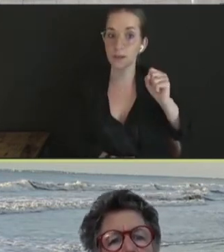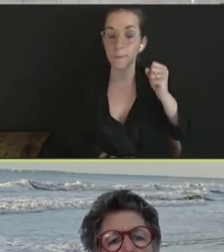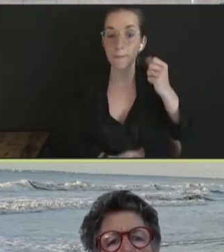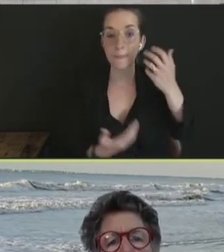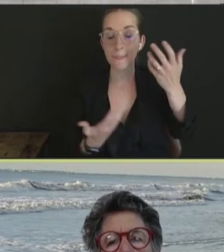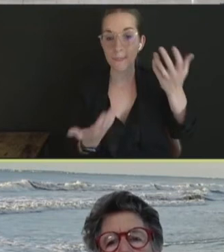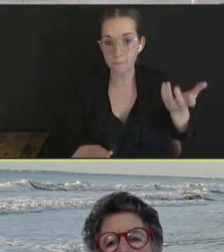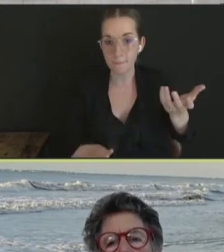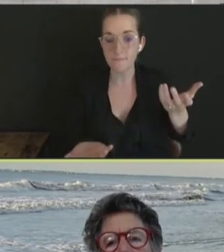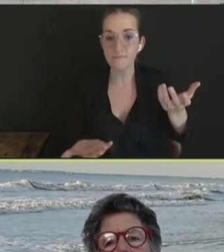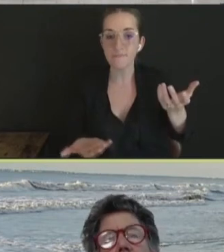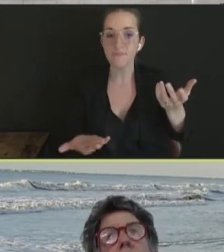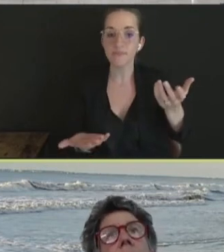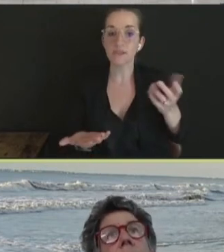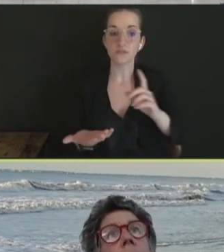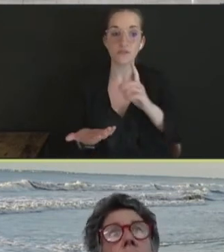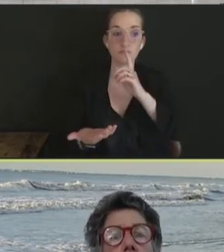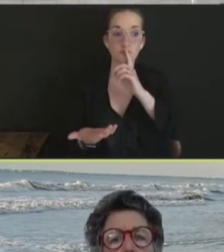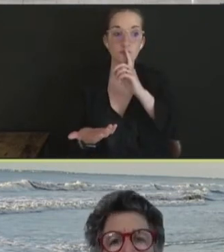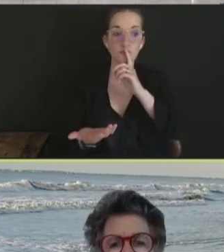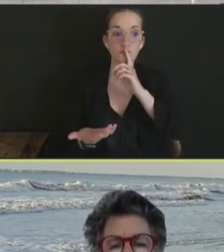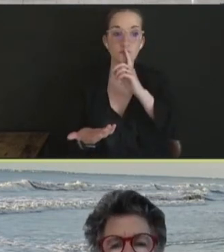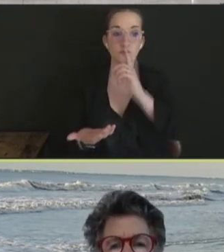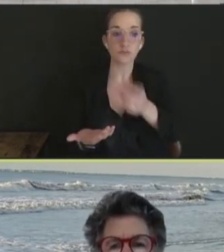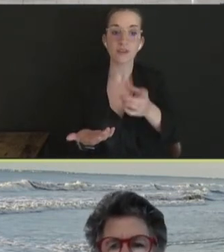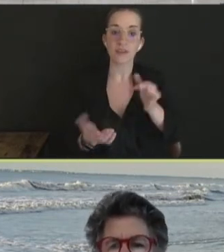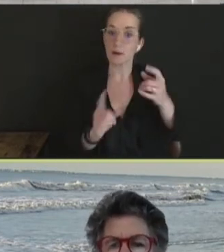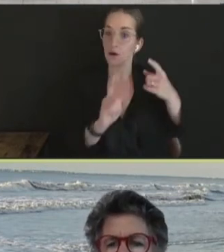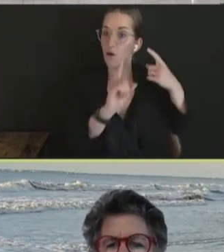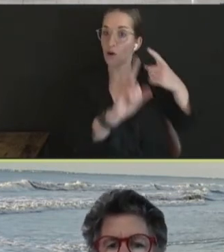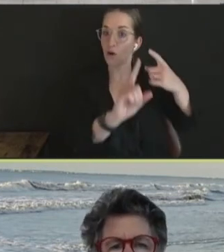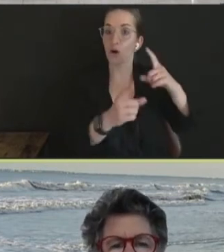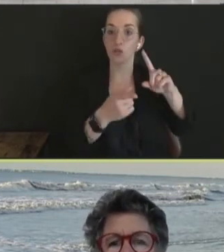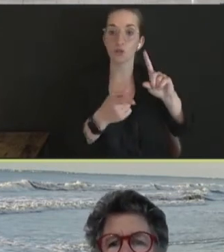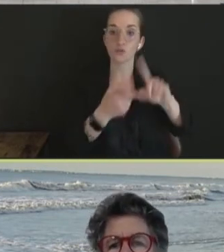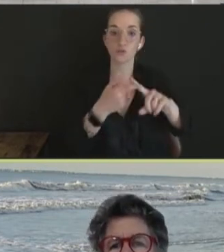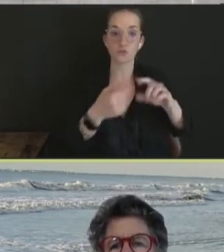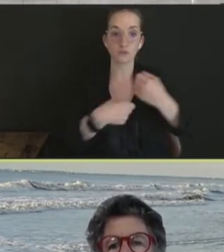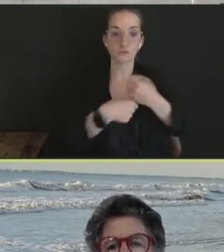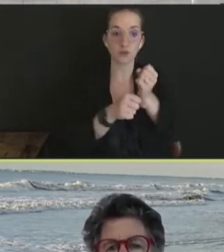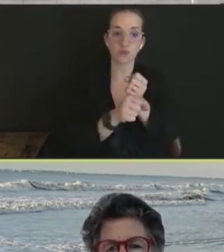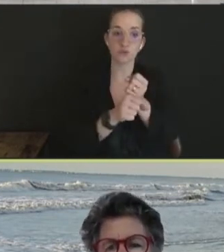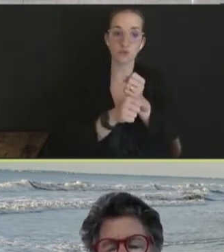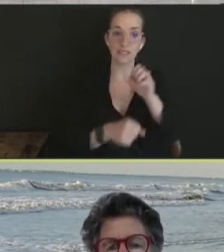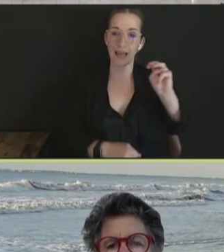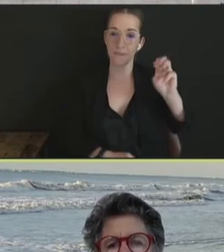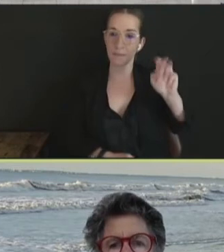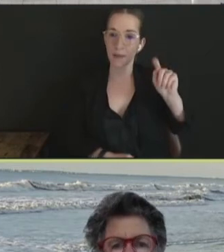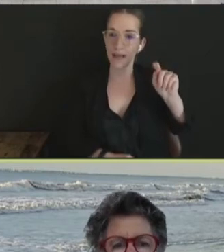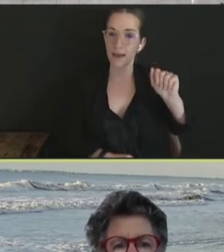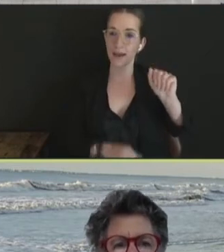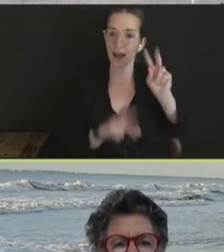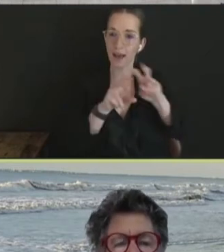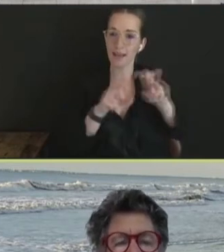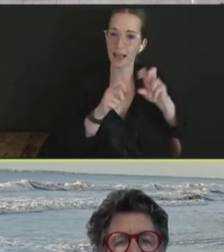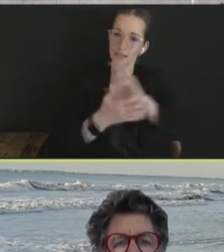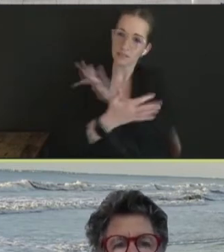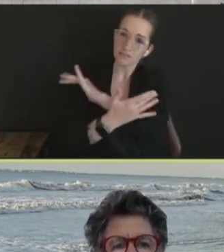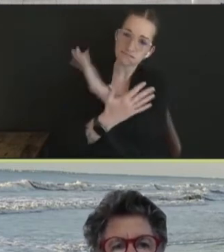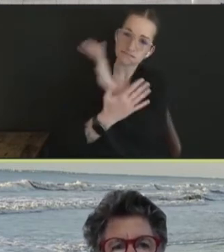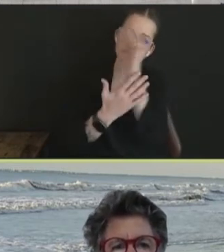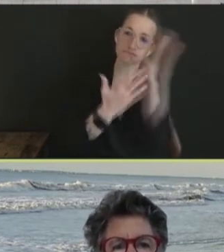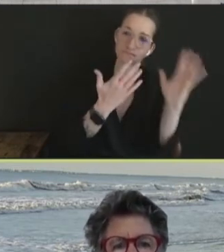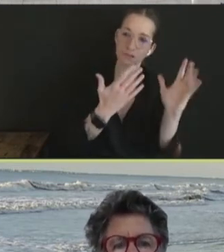it's ultimately aims to produce a comprehensive meta-analysis of risk. Next